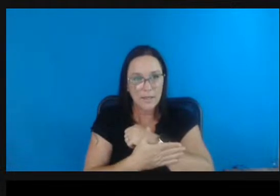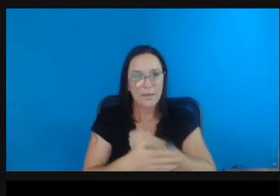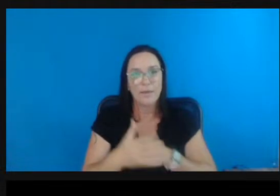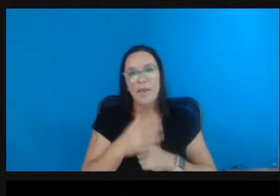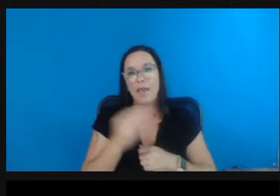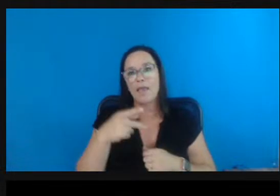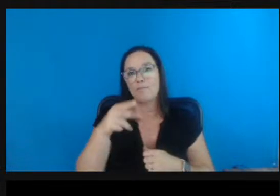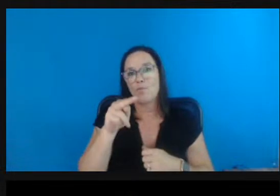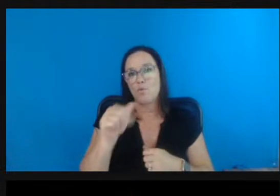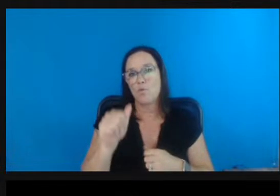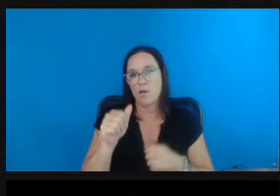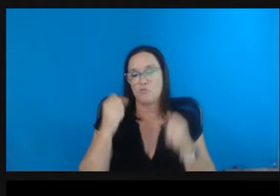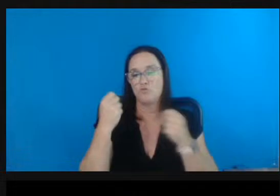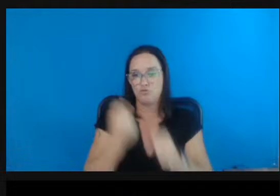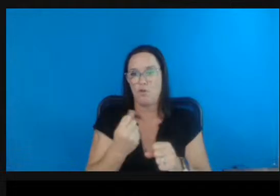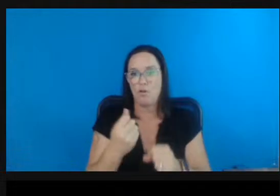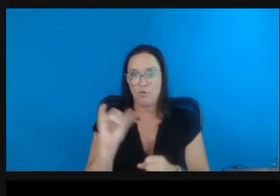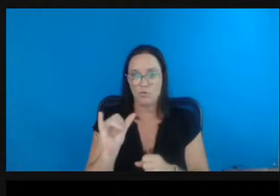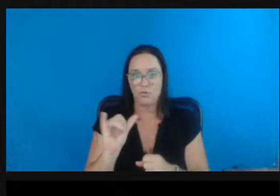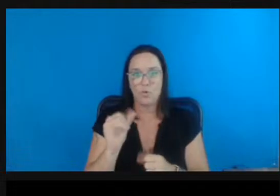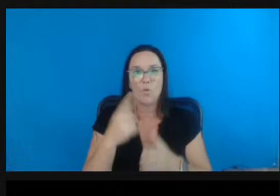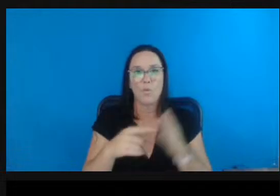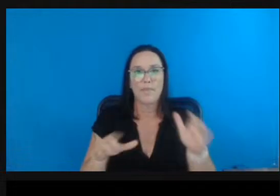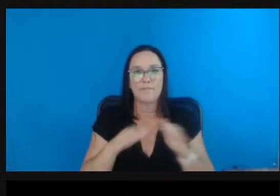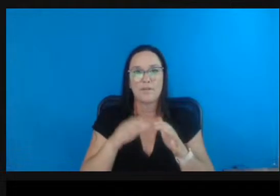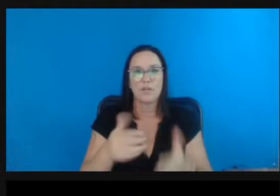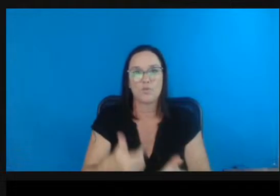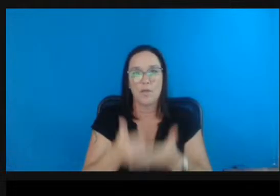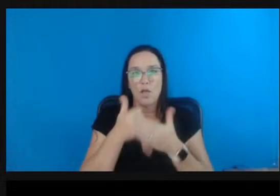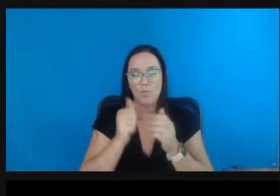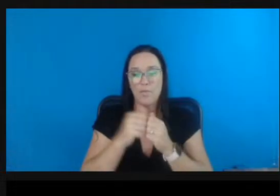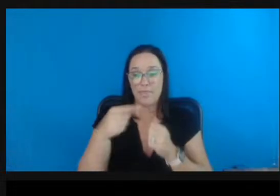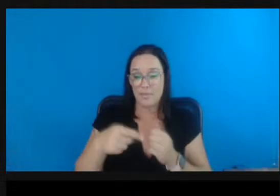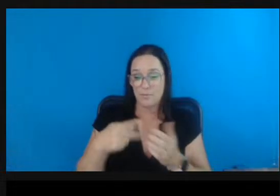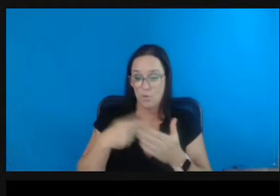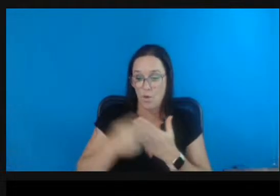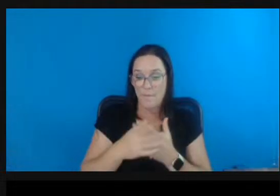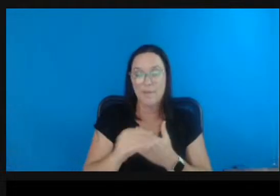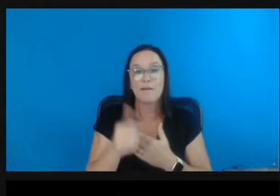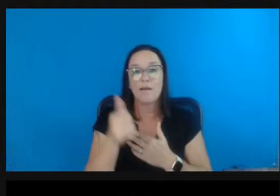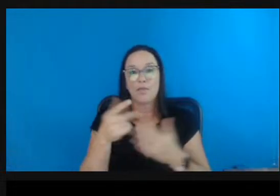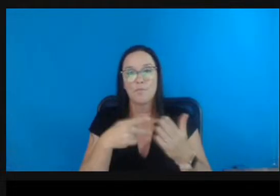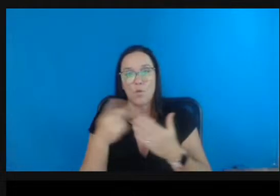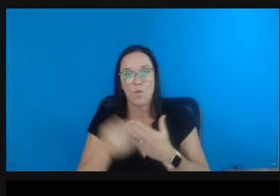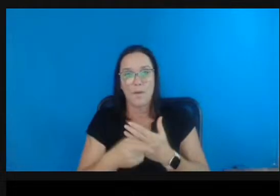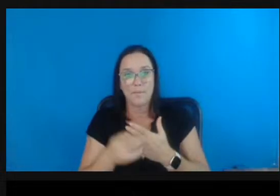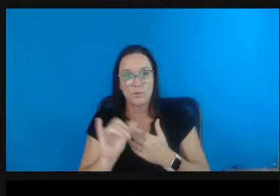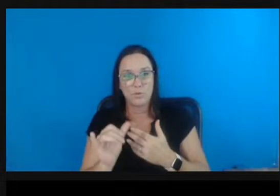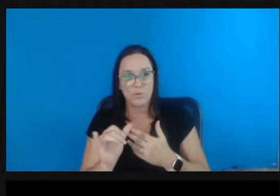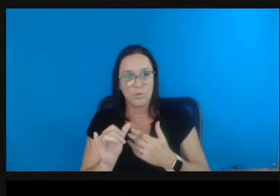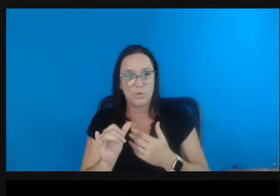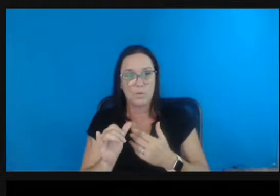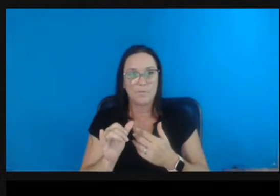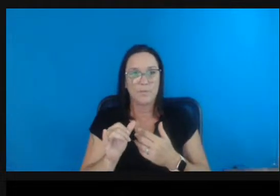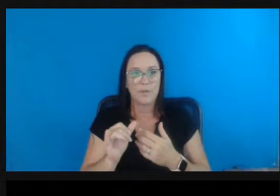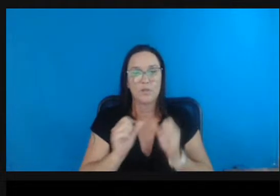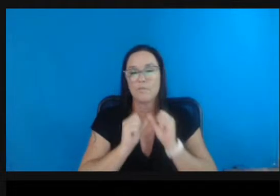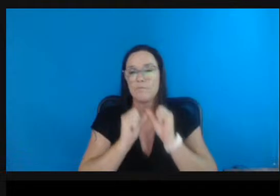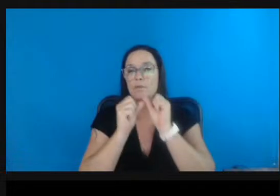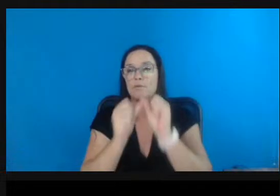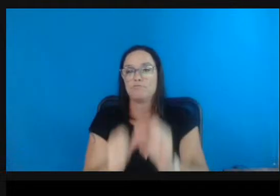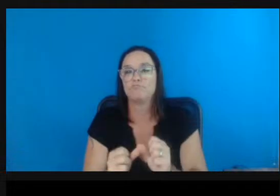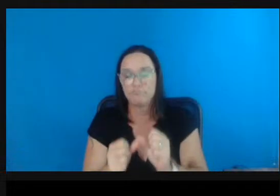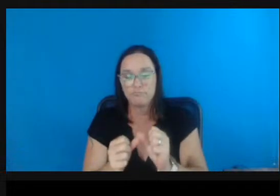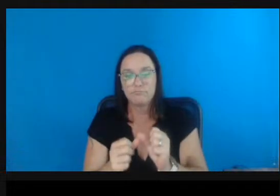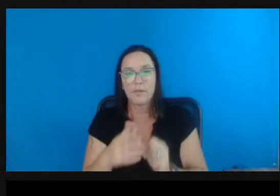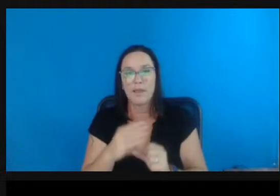Strong as well. What they've done to help us with this program, as well as our other programs, to maintain and expand